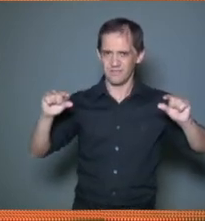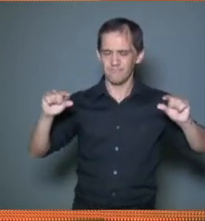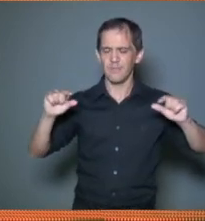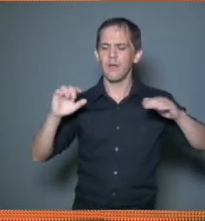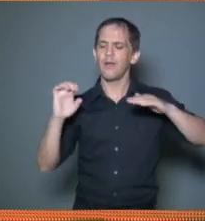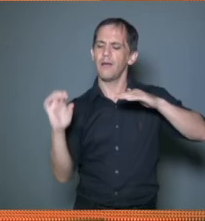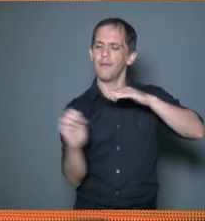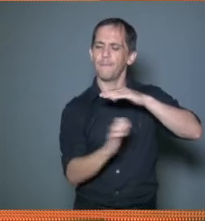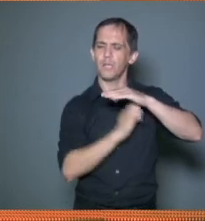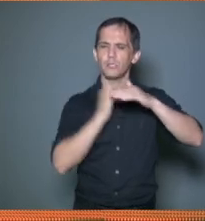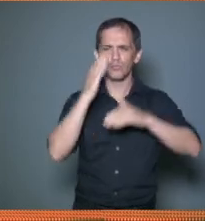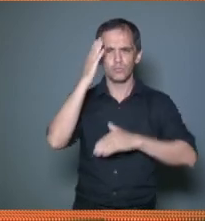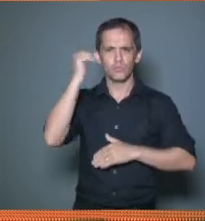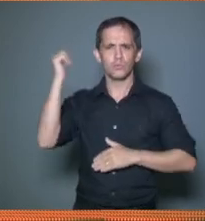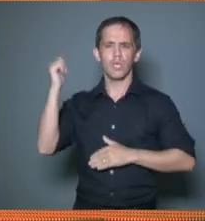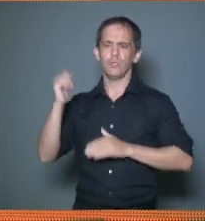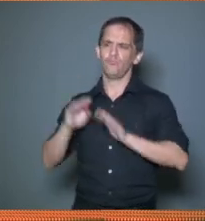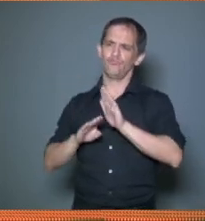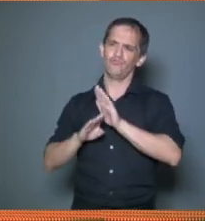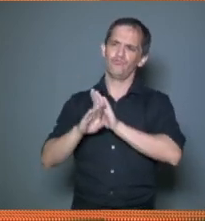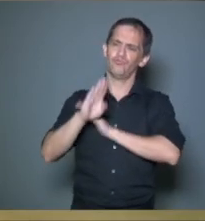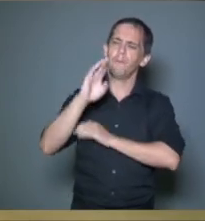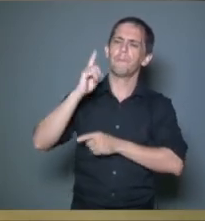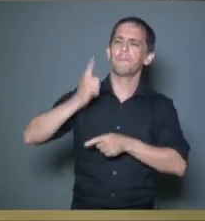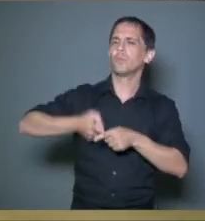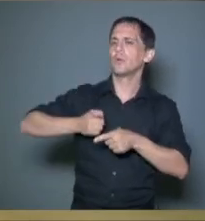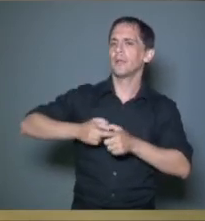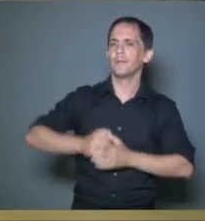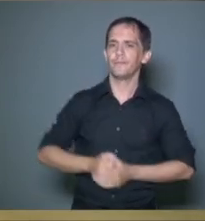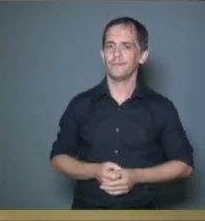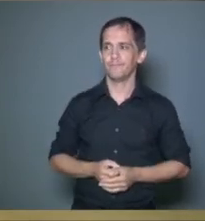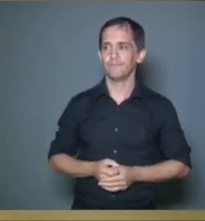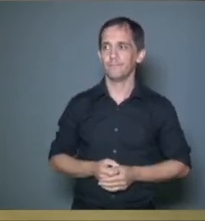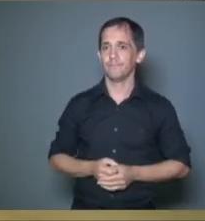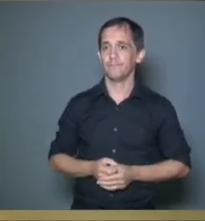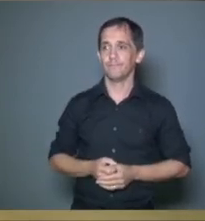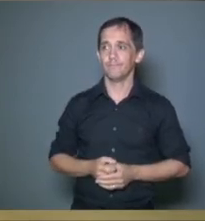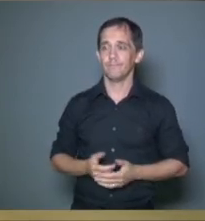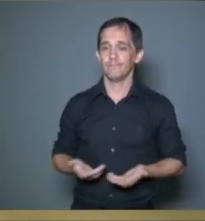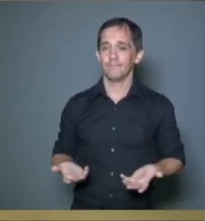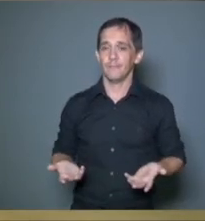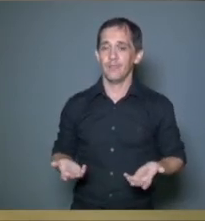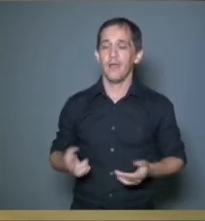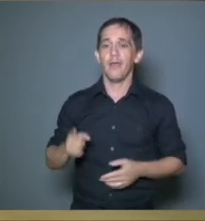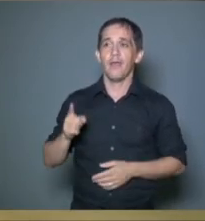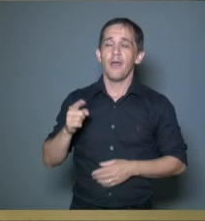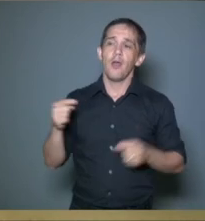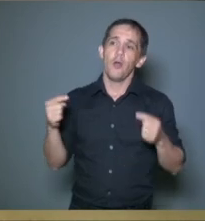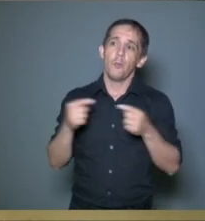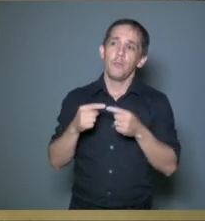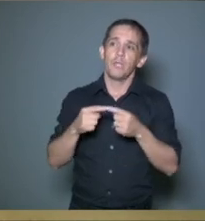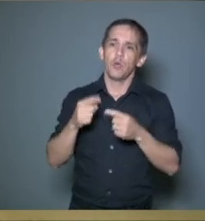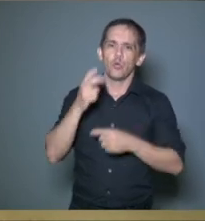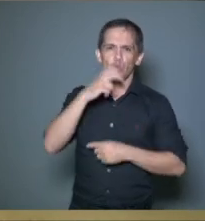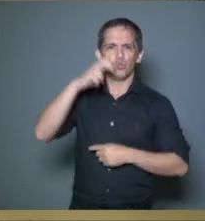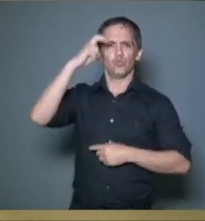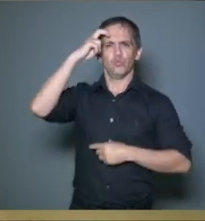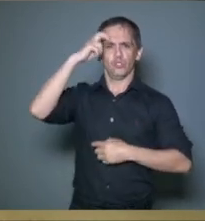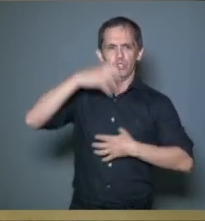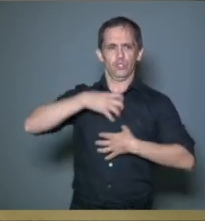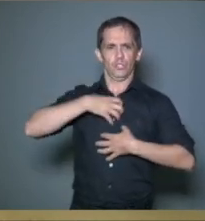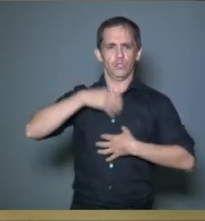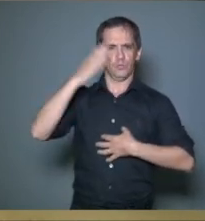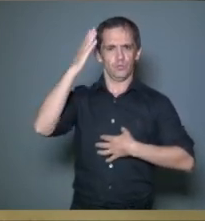what do you believe defines the success at SLC? A success culture. In one